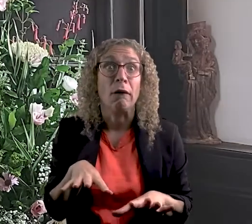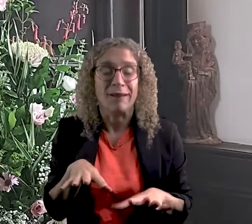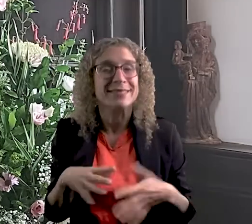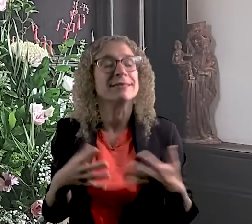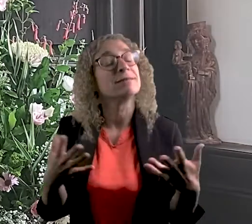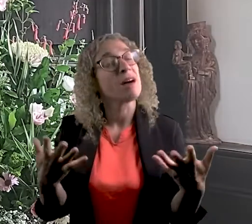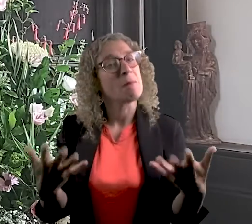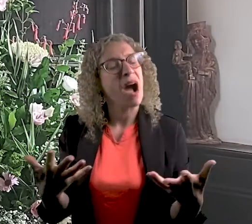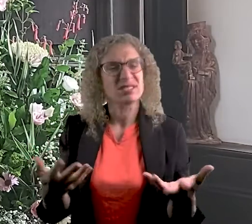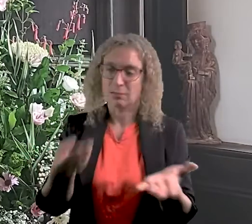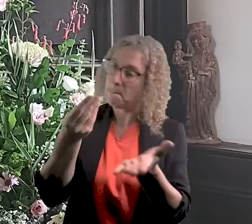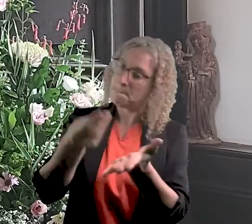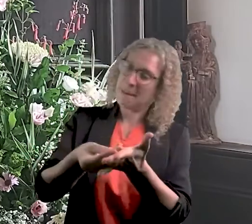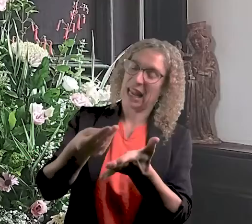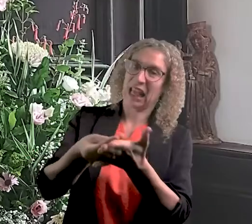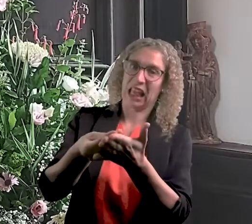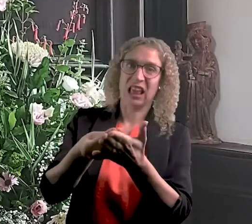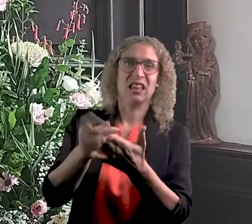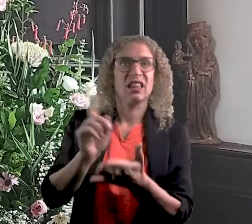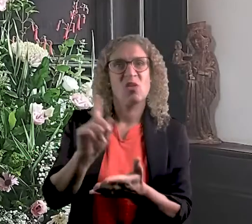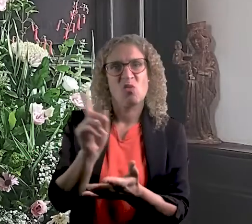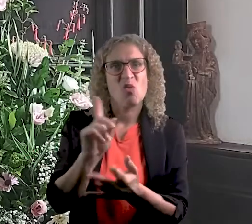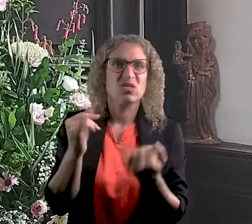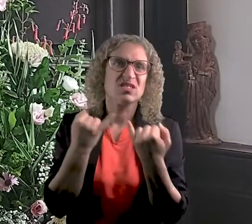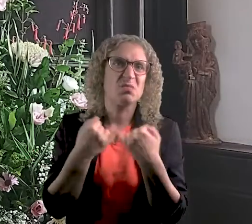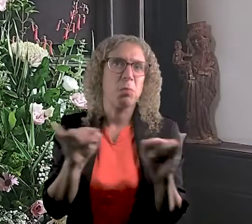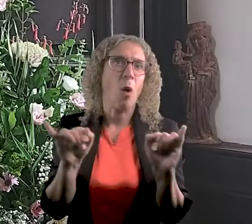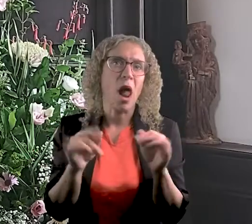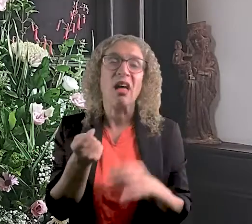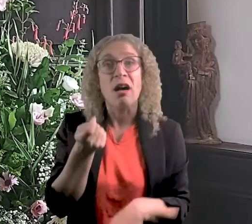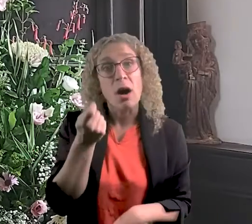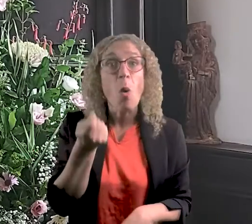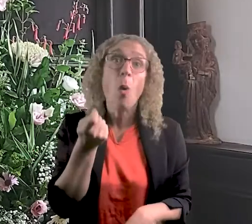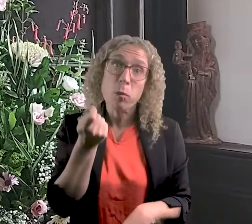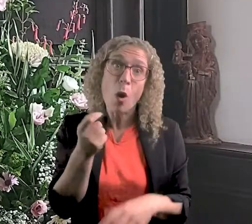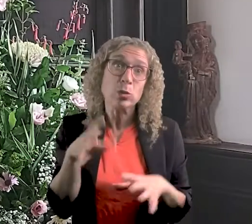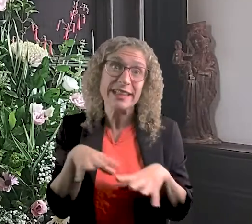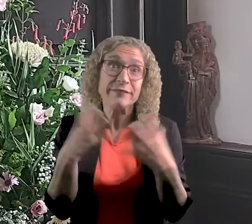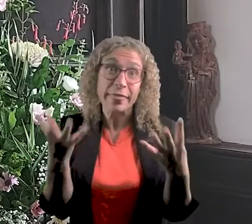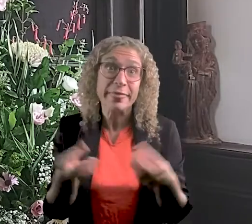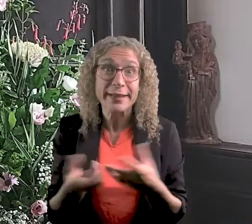In short summary, money ruins almost everything.